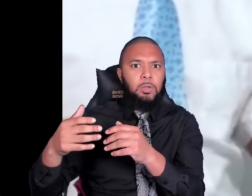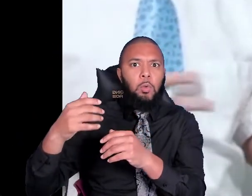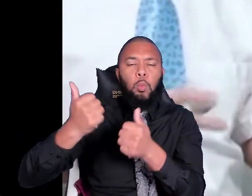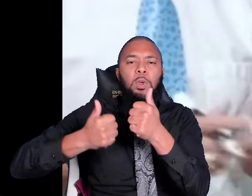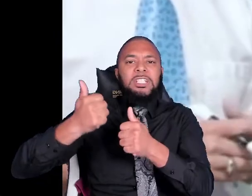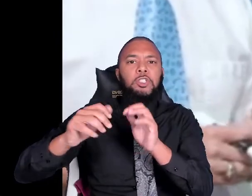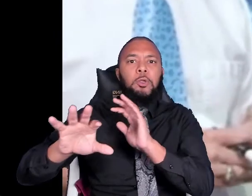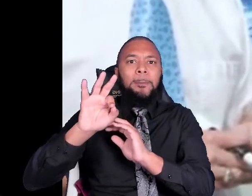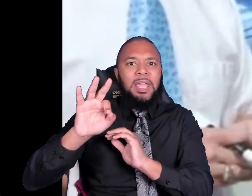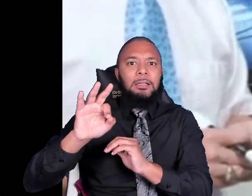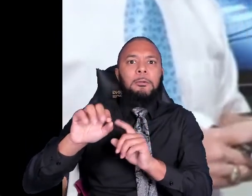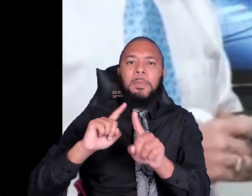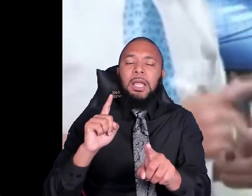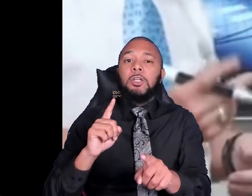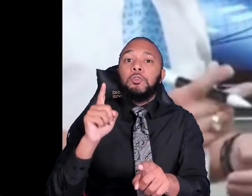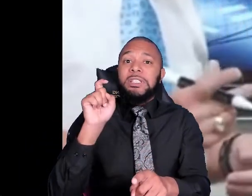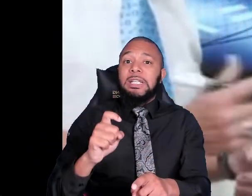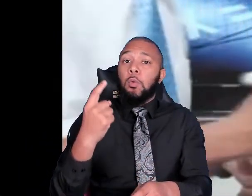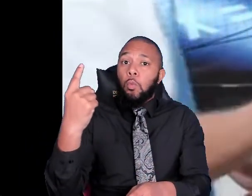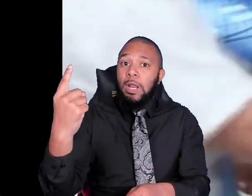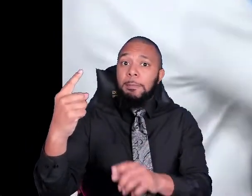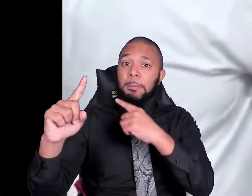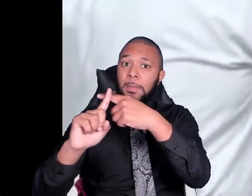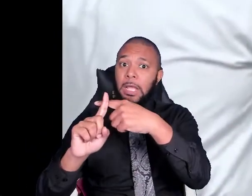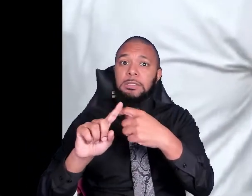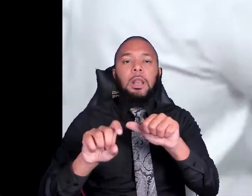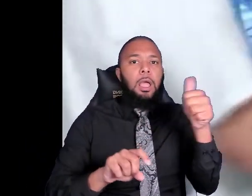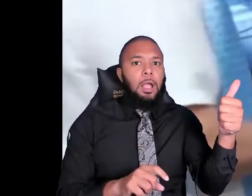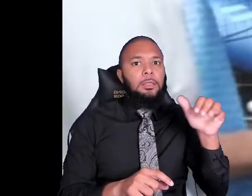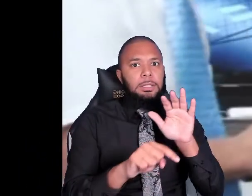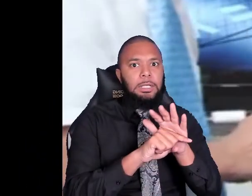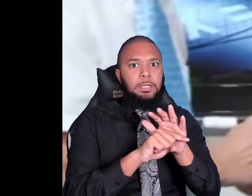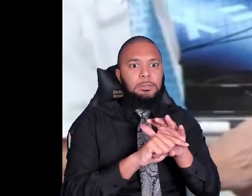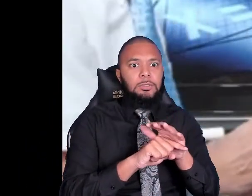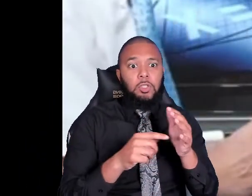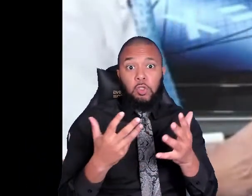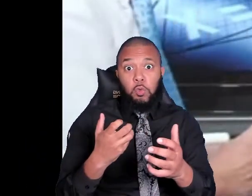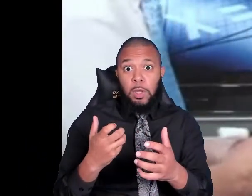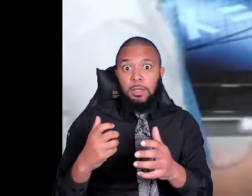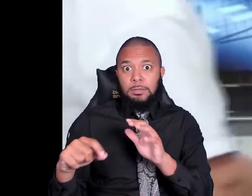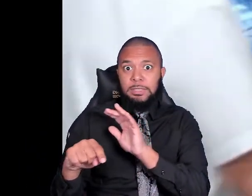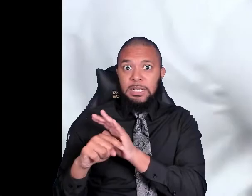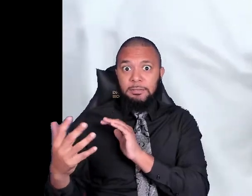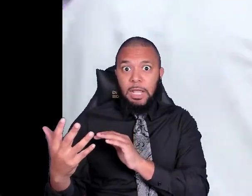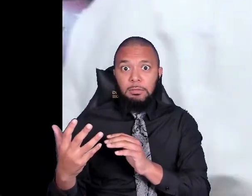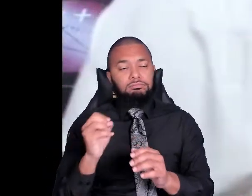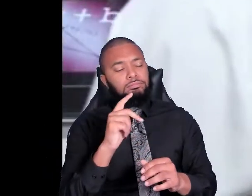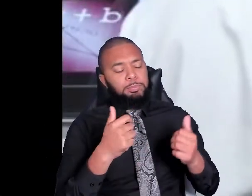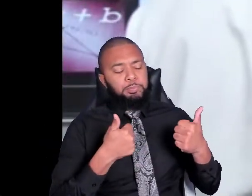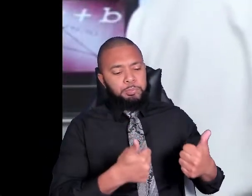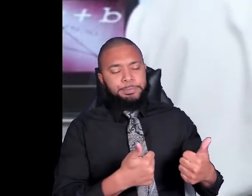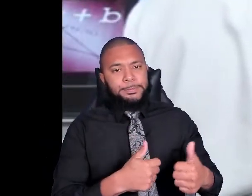get one of them positive and one of them negative. And your suggestion was this one was negative, I think, right? Okay, good.